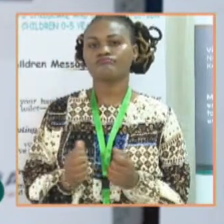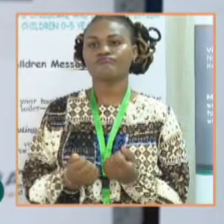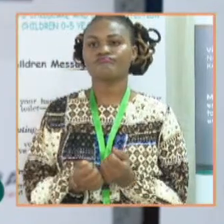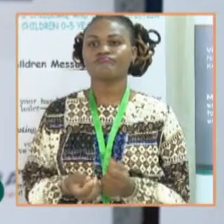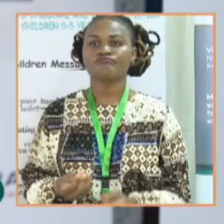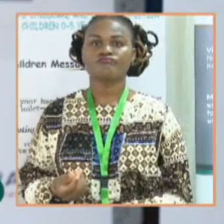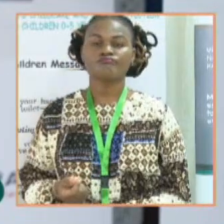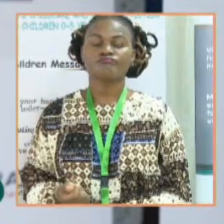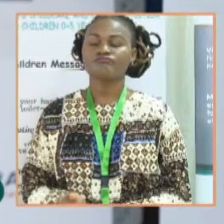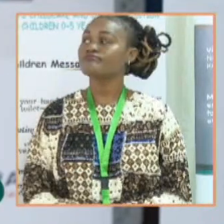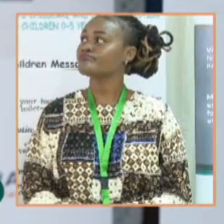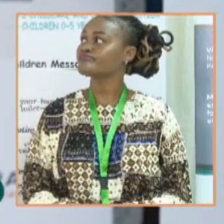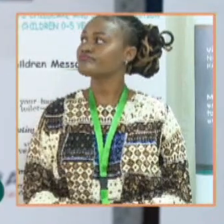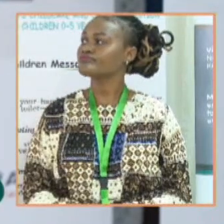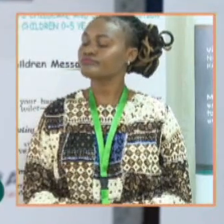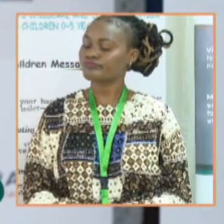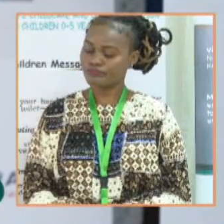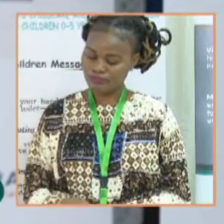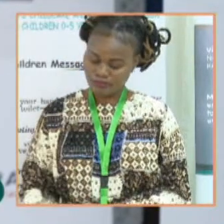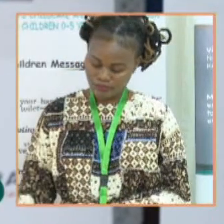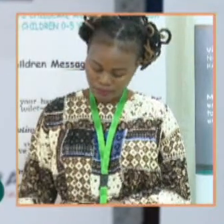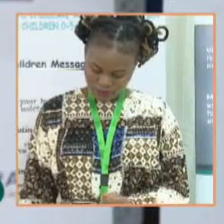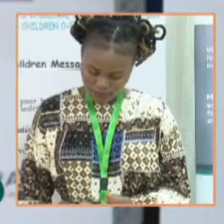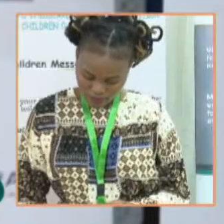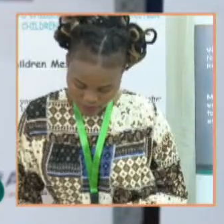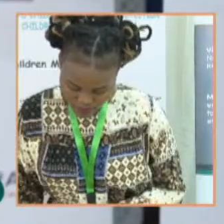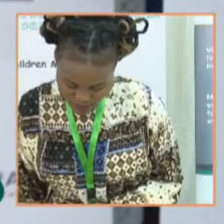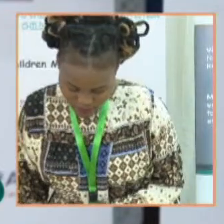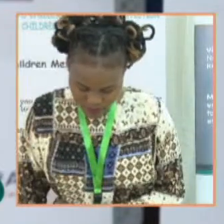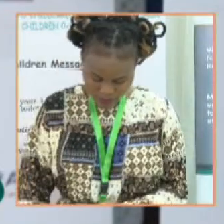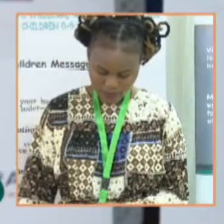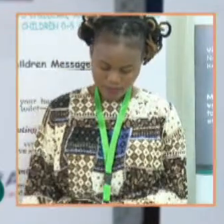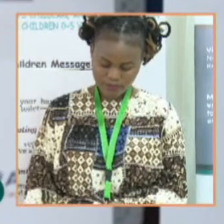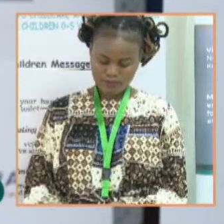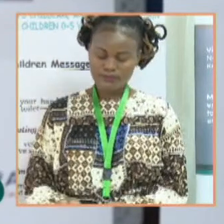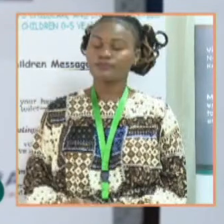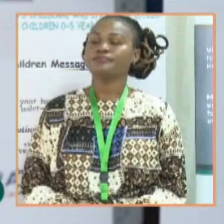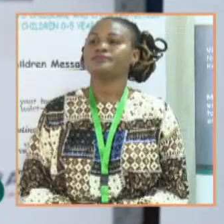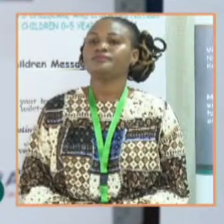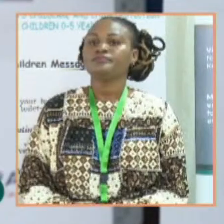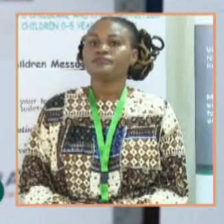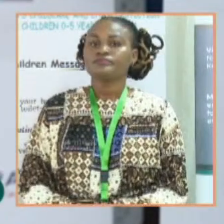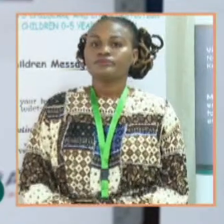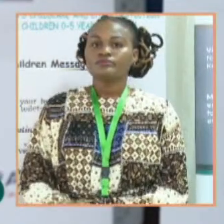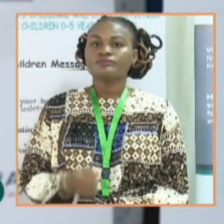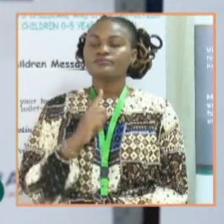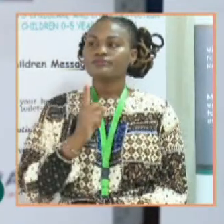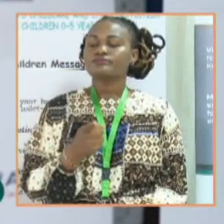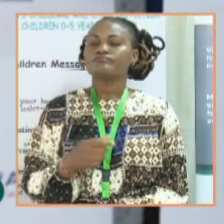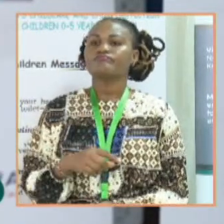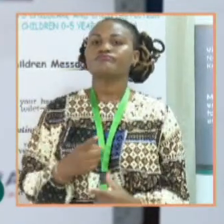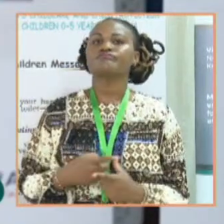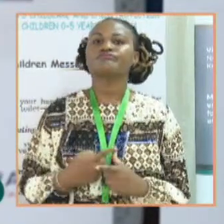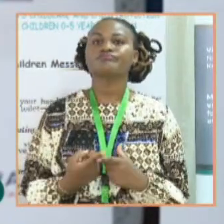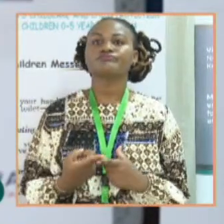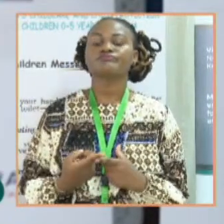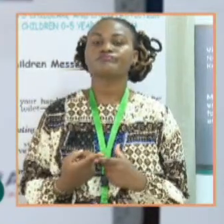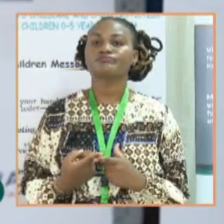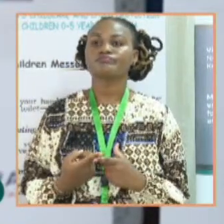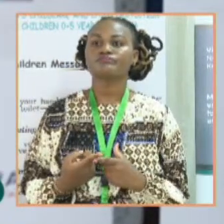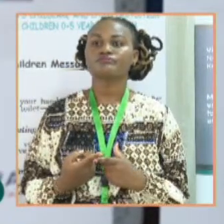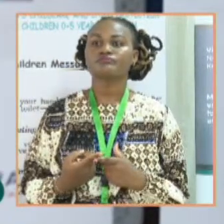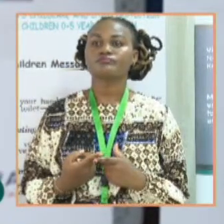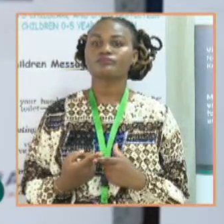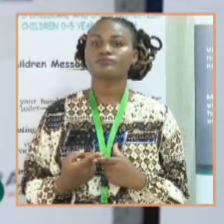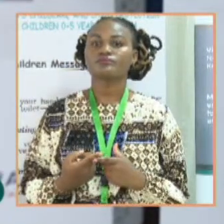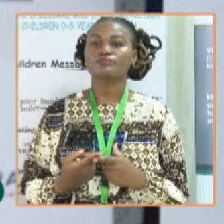to the counties. A lot of issues came with that. So again, we also did an average of the